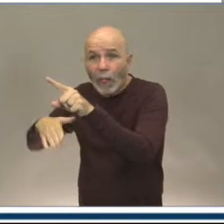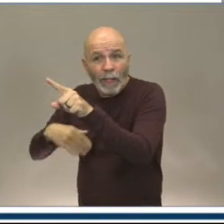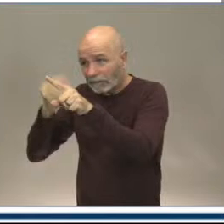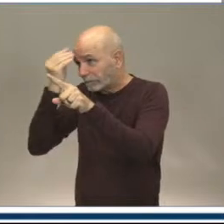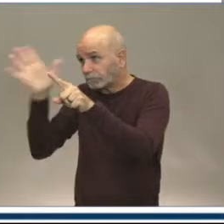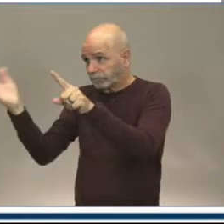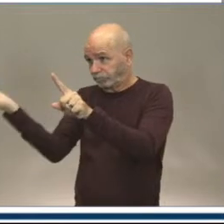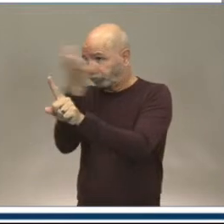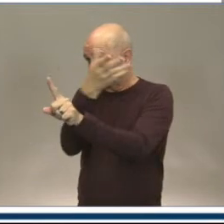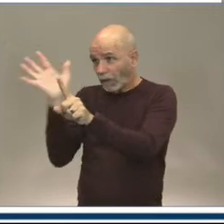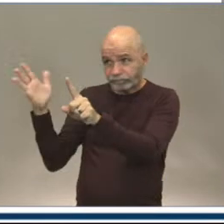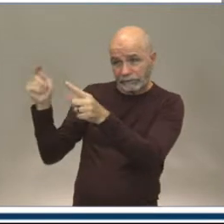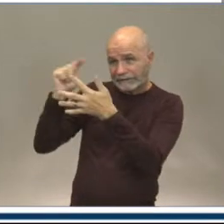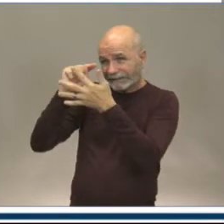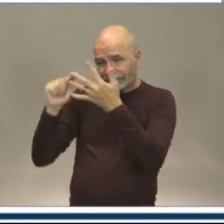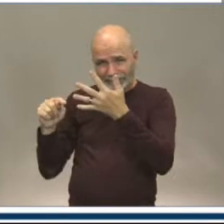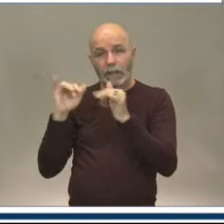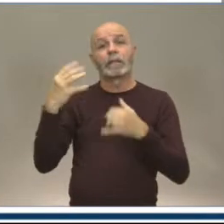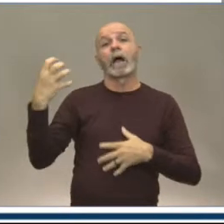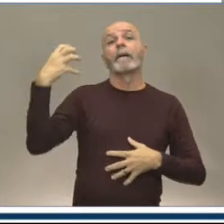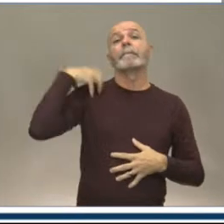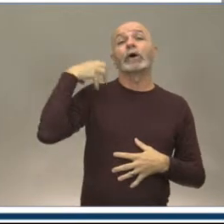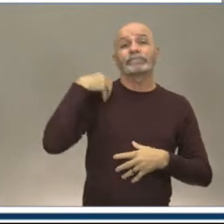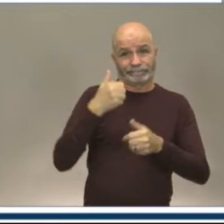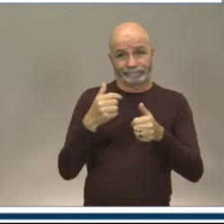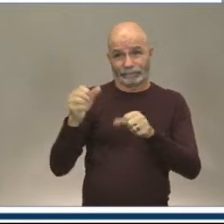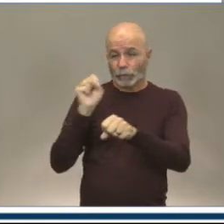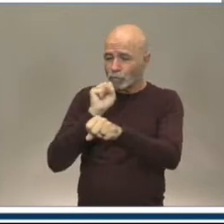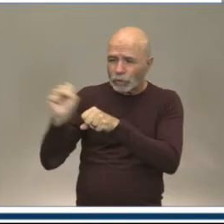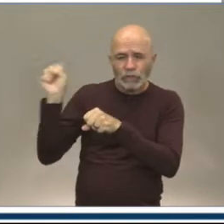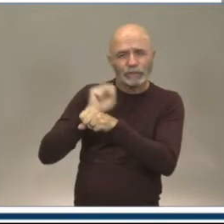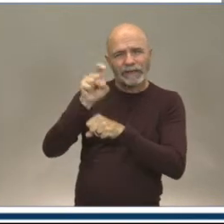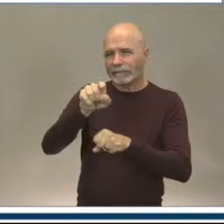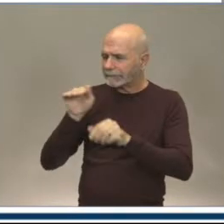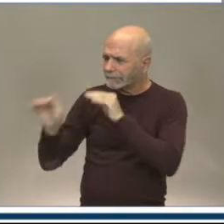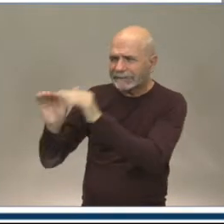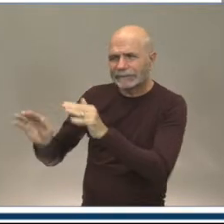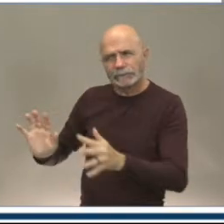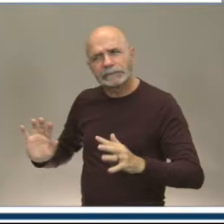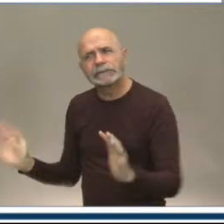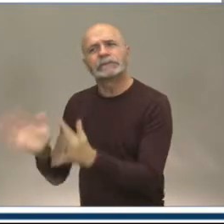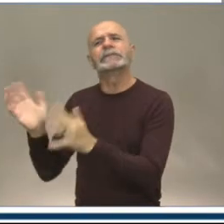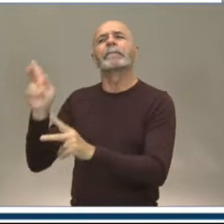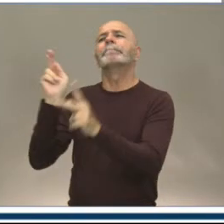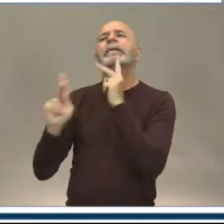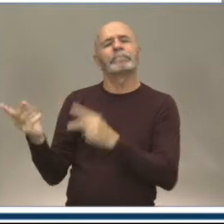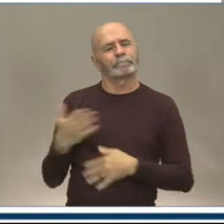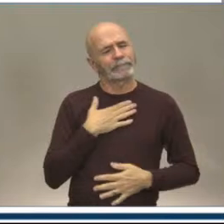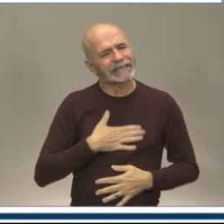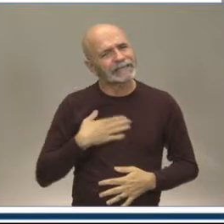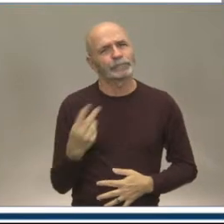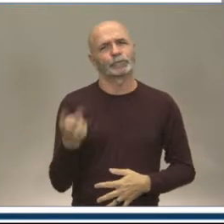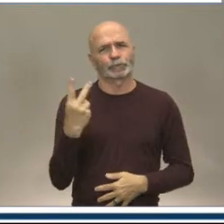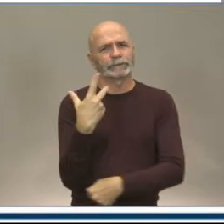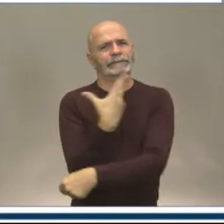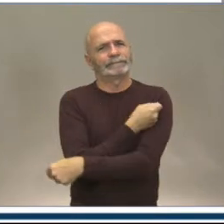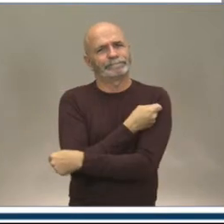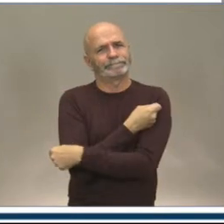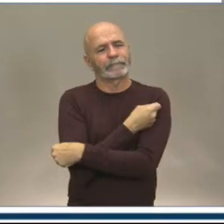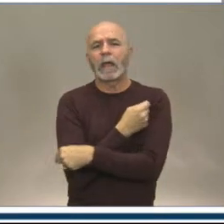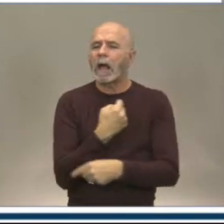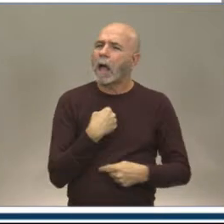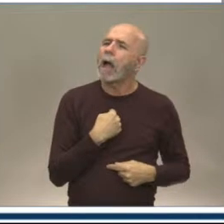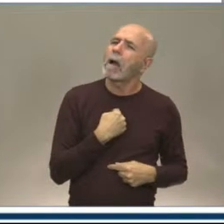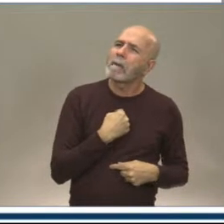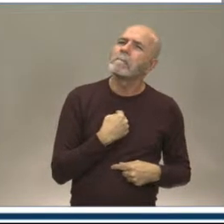know employers are working hard to determine the intentions of these employees. I'm concerned about this group that's not